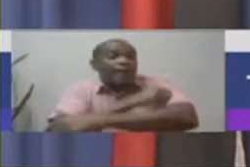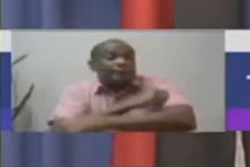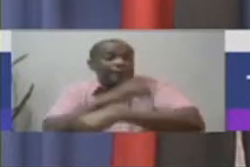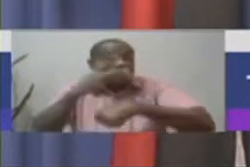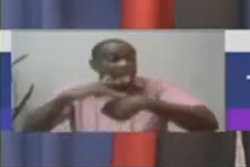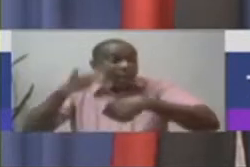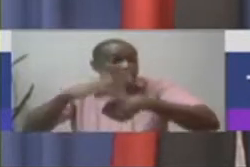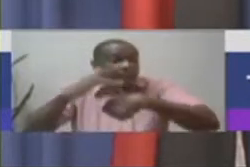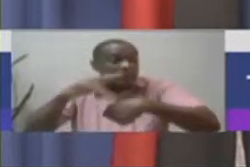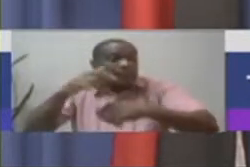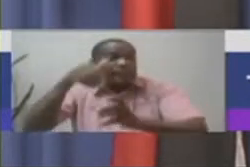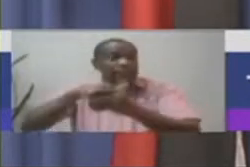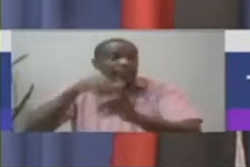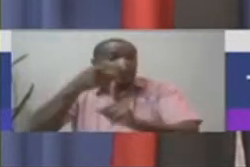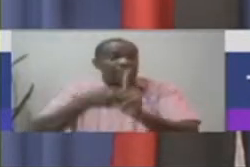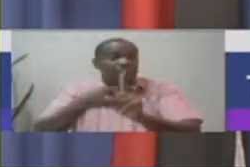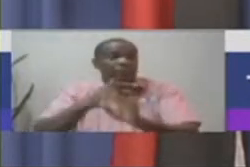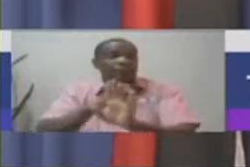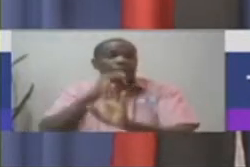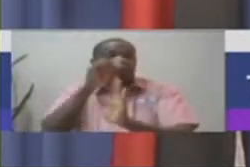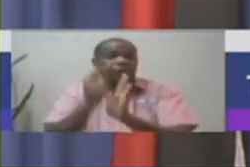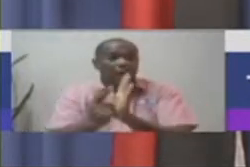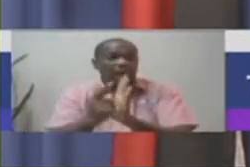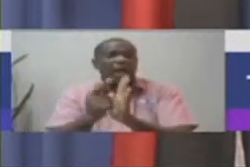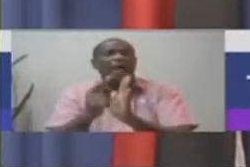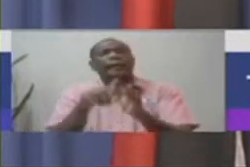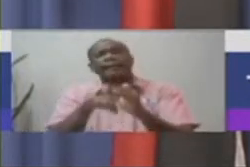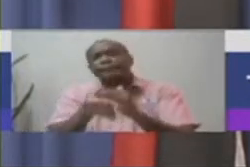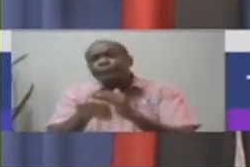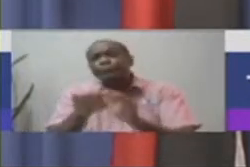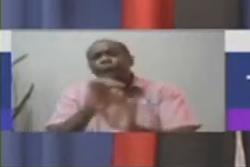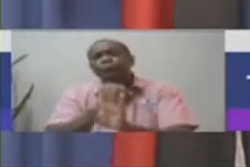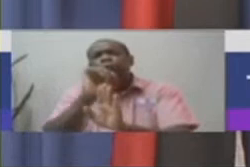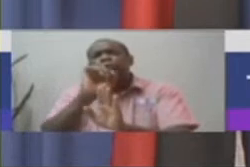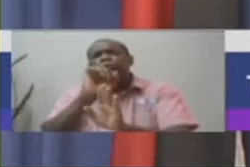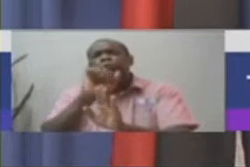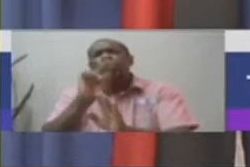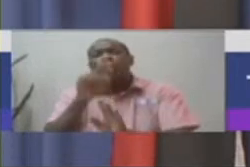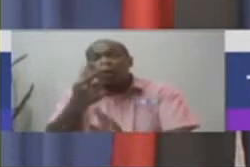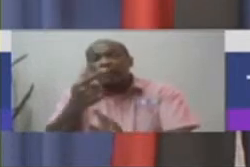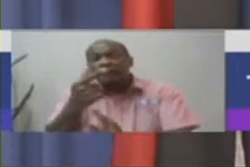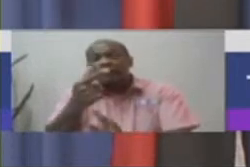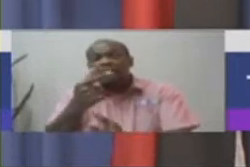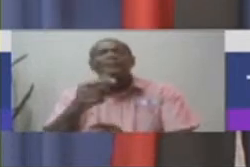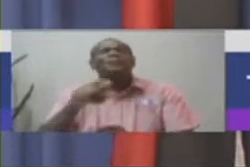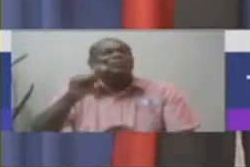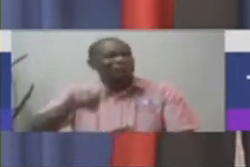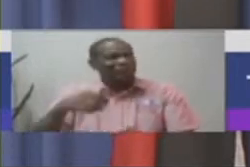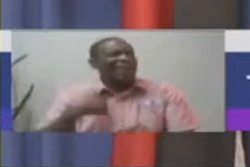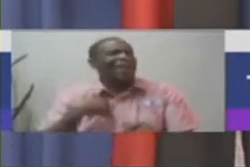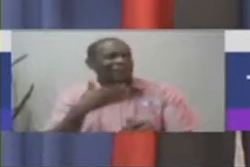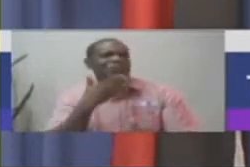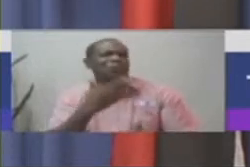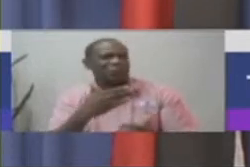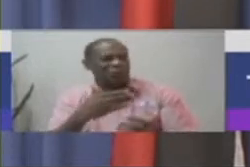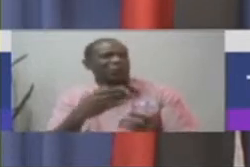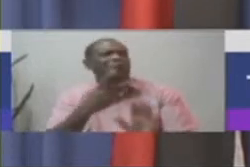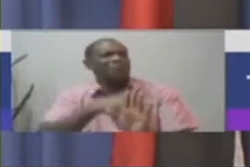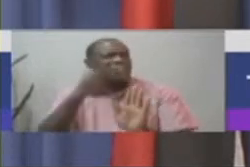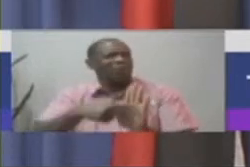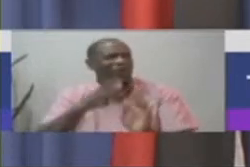July, going into August, we should have the program of vaccination moving